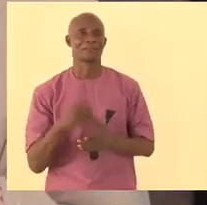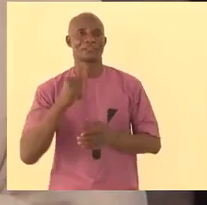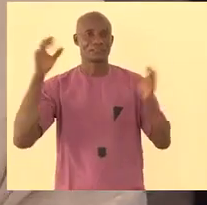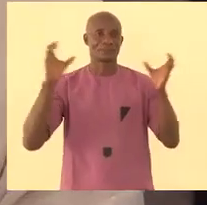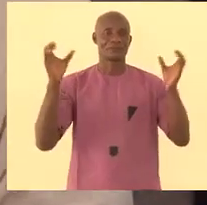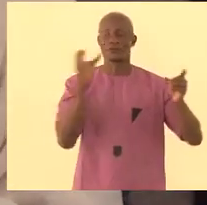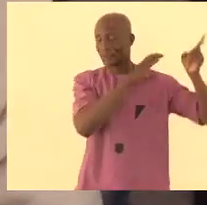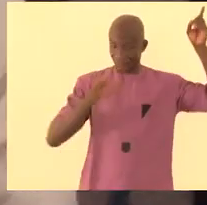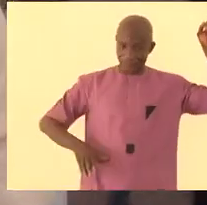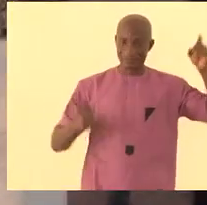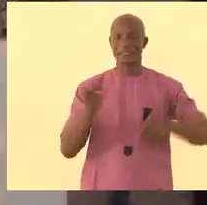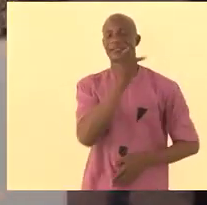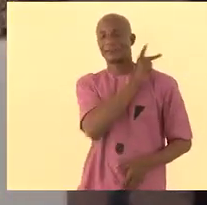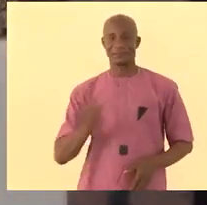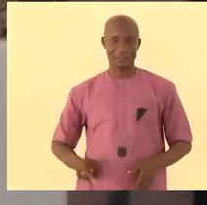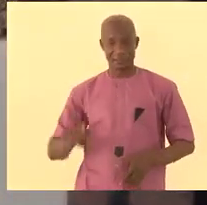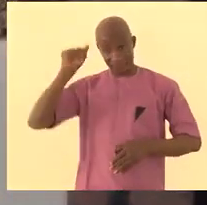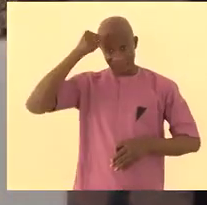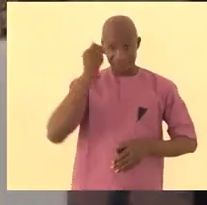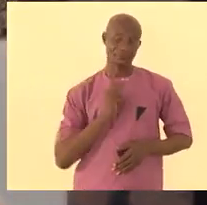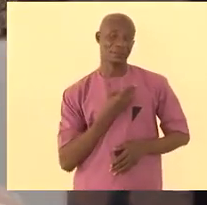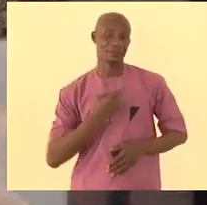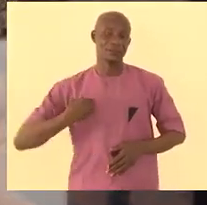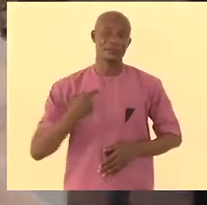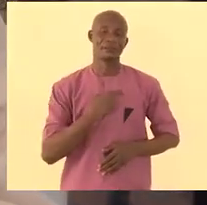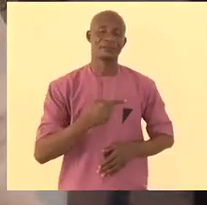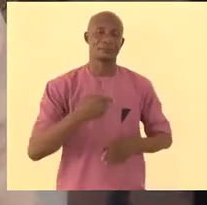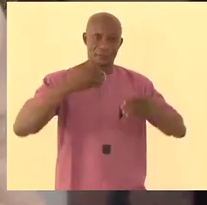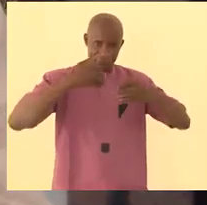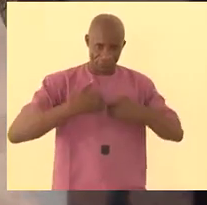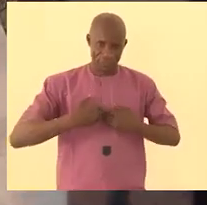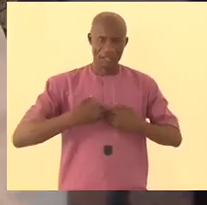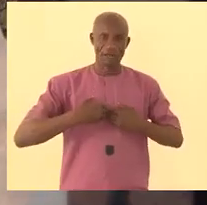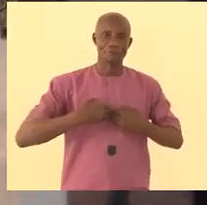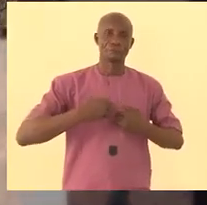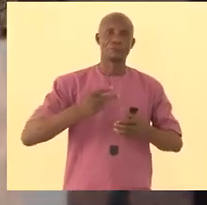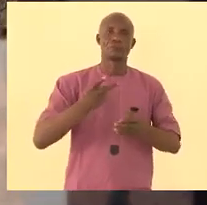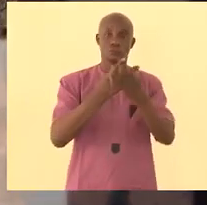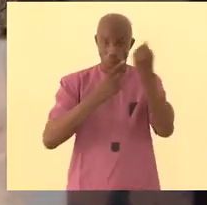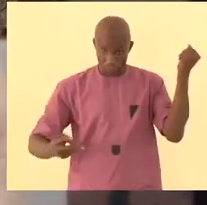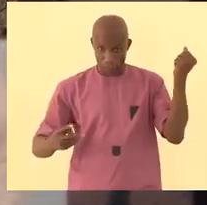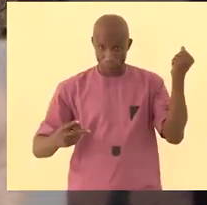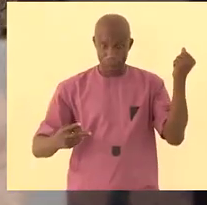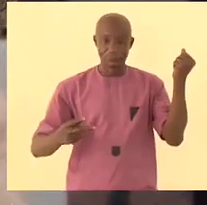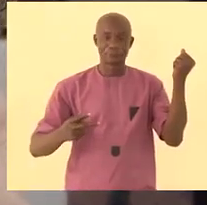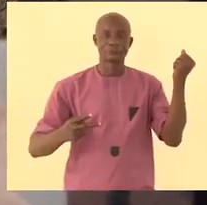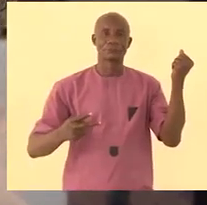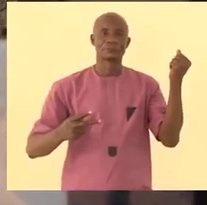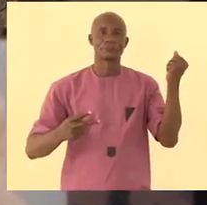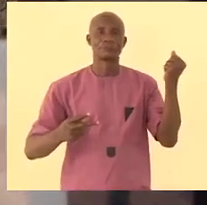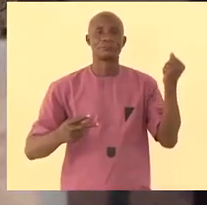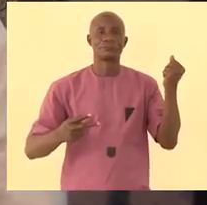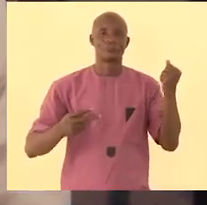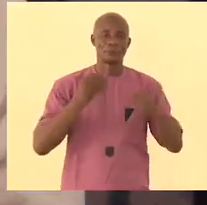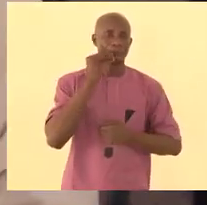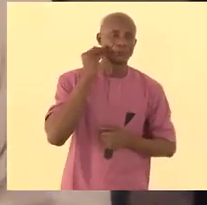The solemnity of Christ the King reminds us that we have dual citizenship, as we were reflecting during